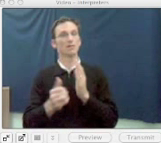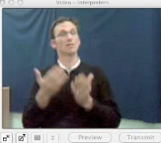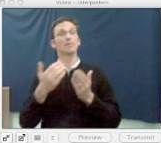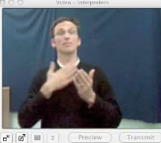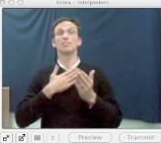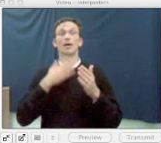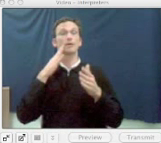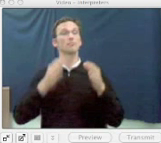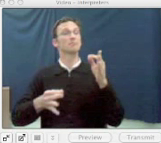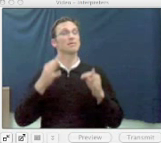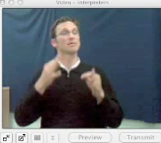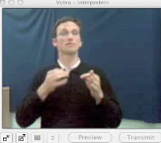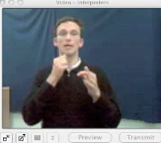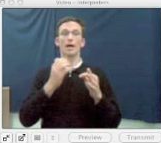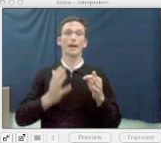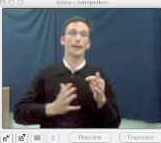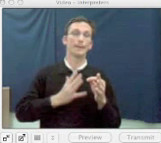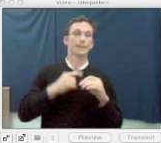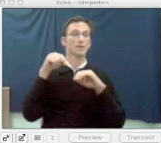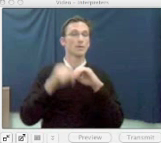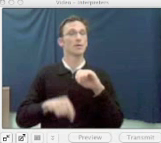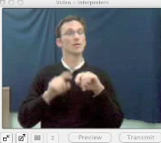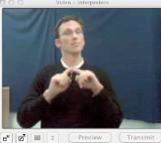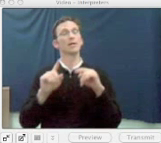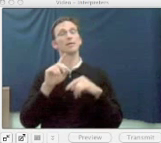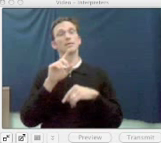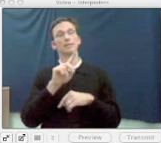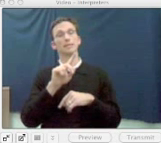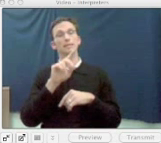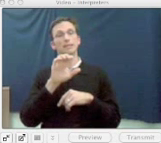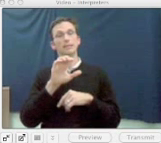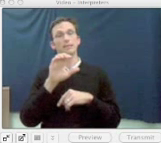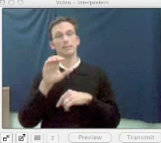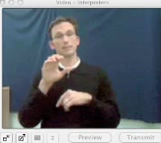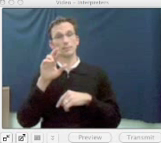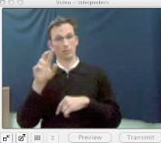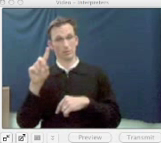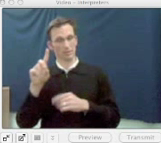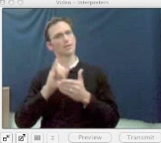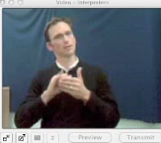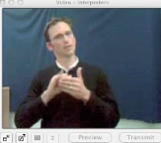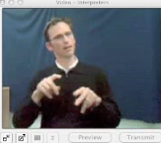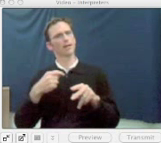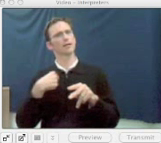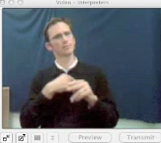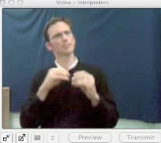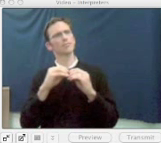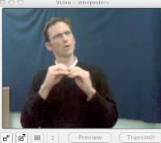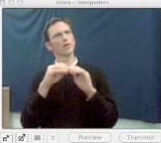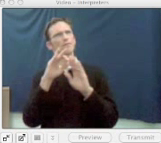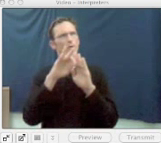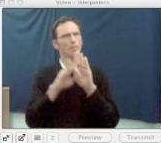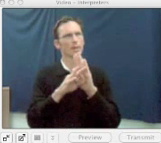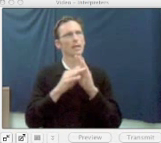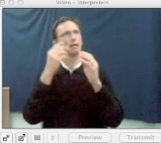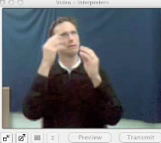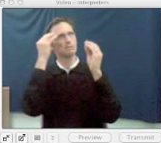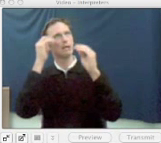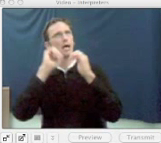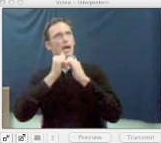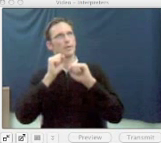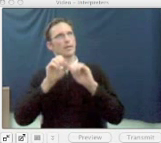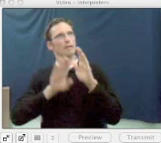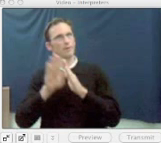if it's formulaic, like DCCRD allows. At least that person can work towards the articulation of those